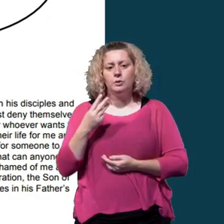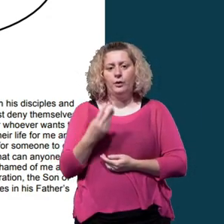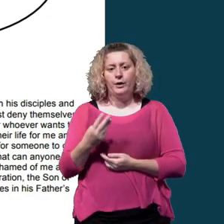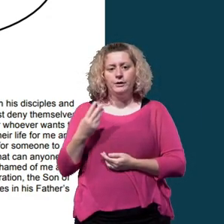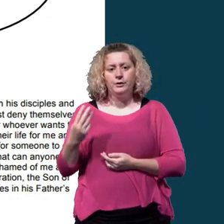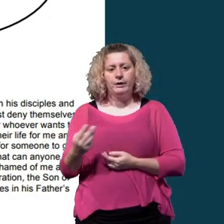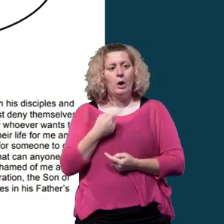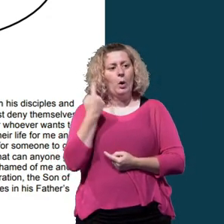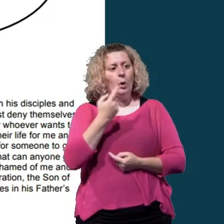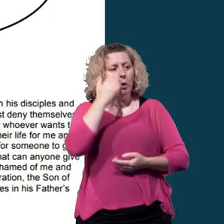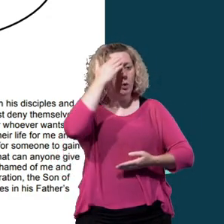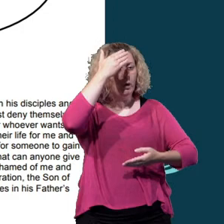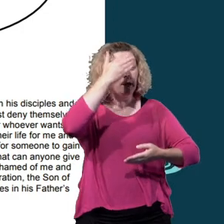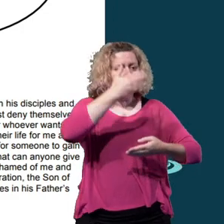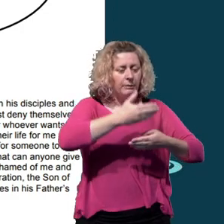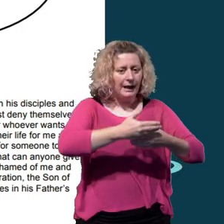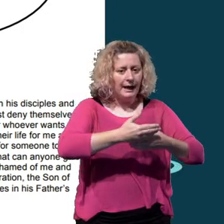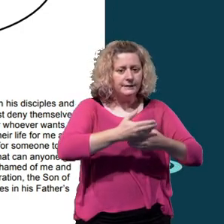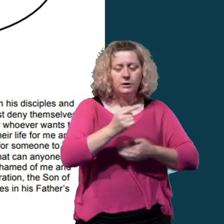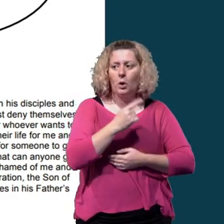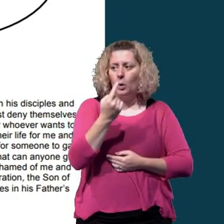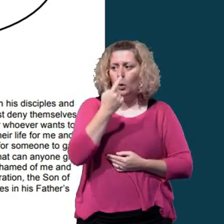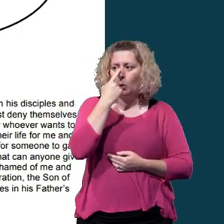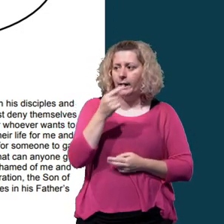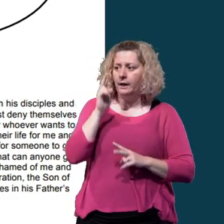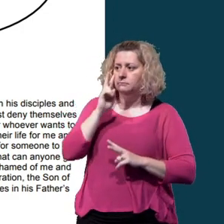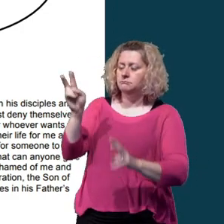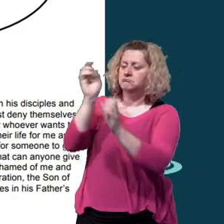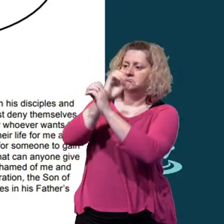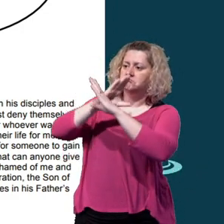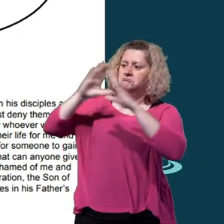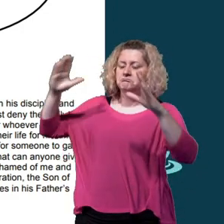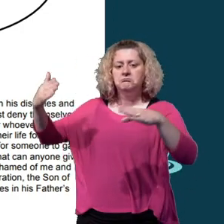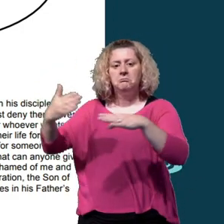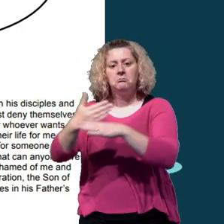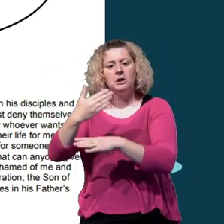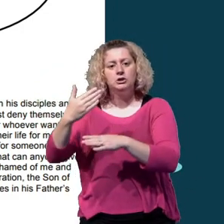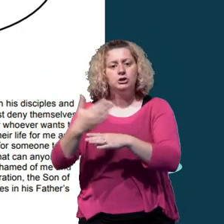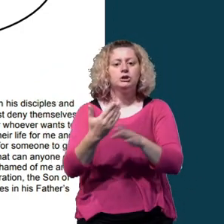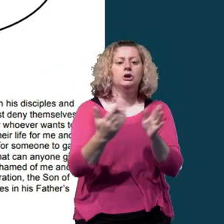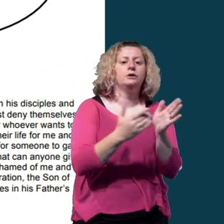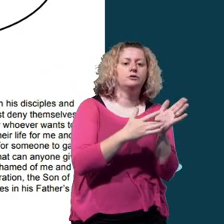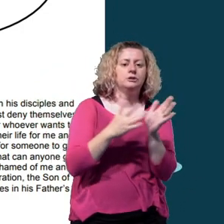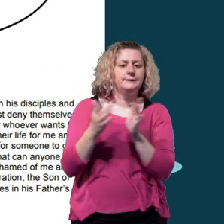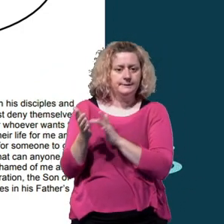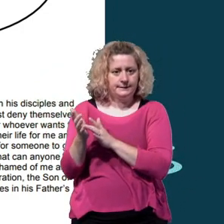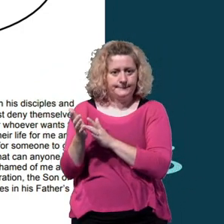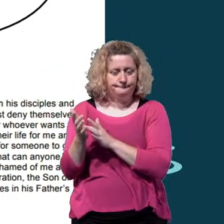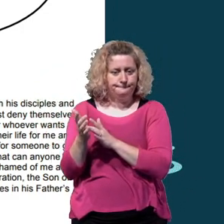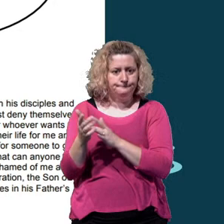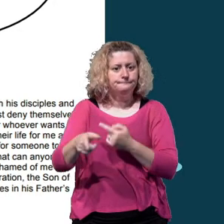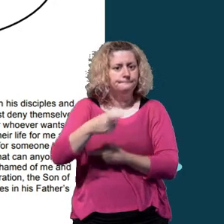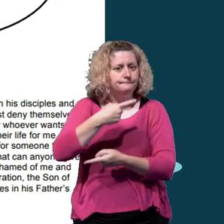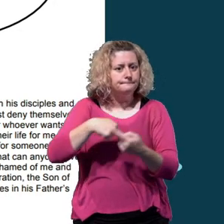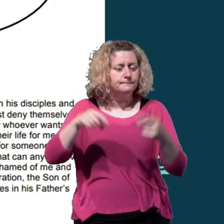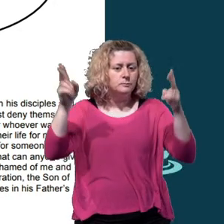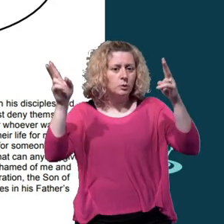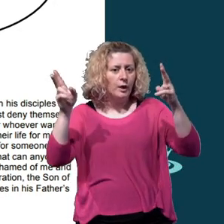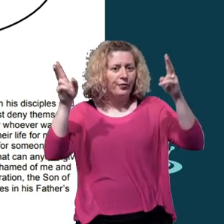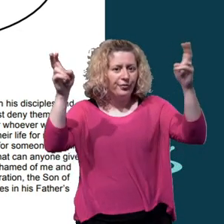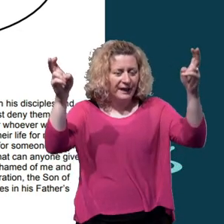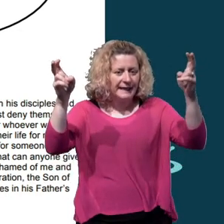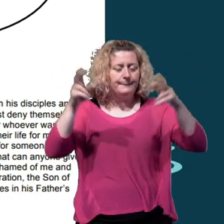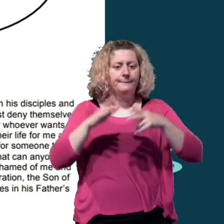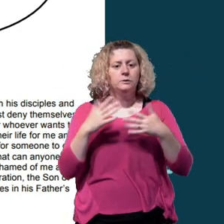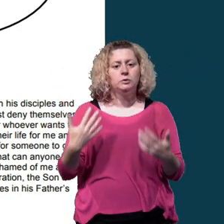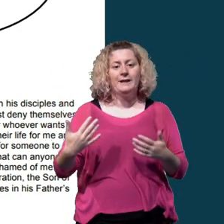mission, over the mission of Jesus. Where is their blindness and sight? And then our theme today, over the call of Jesus,